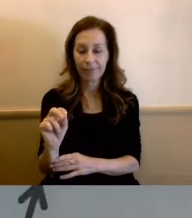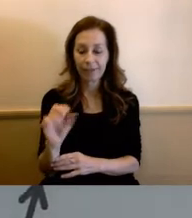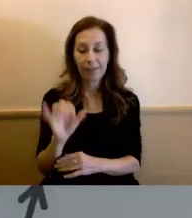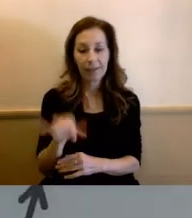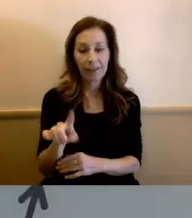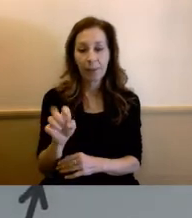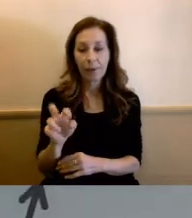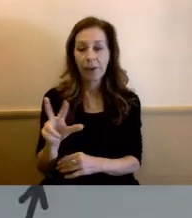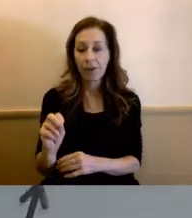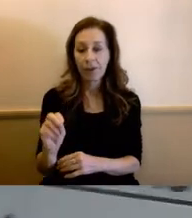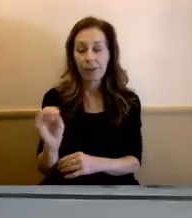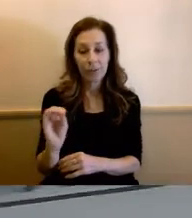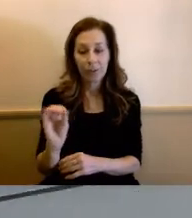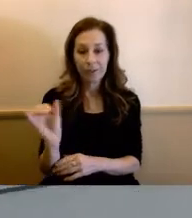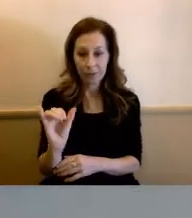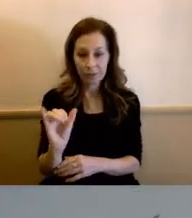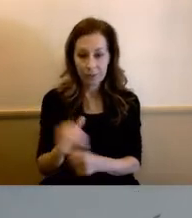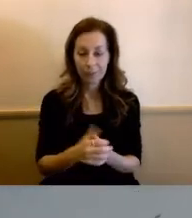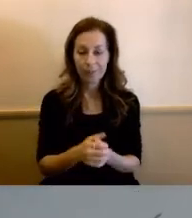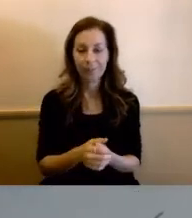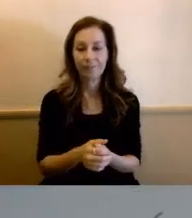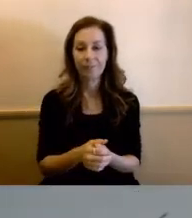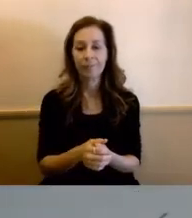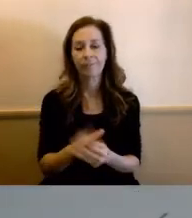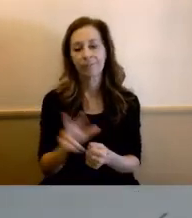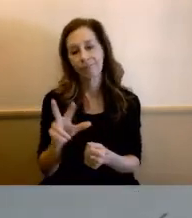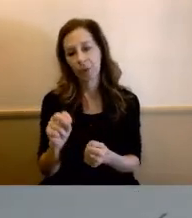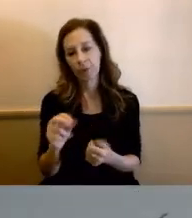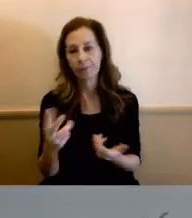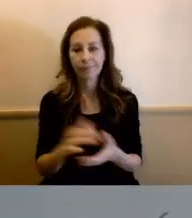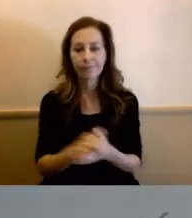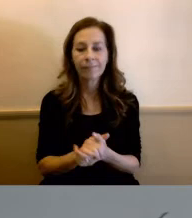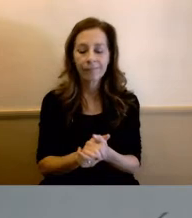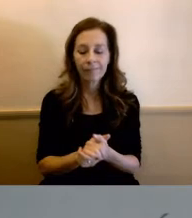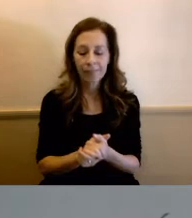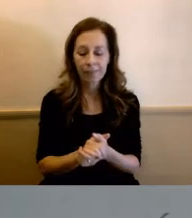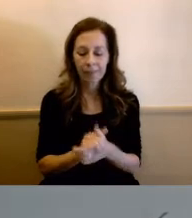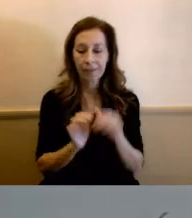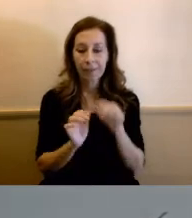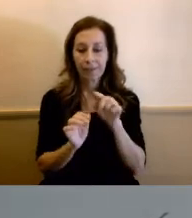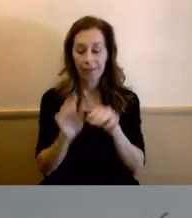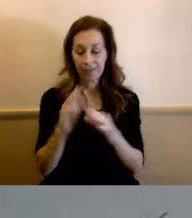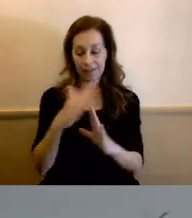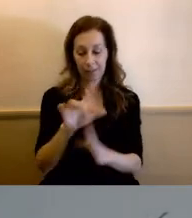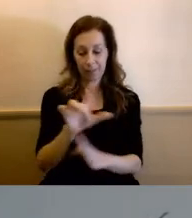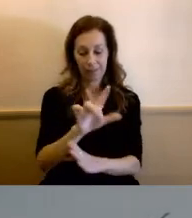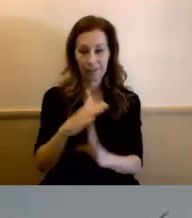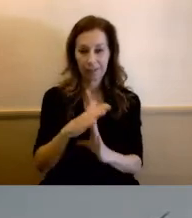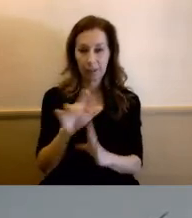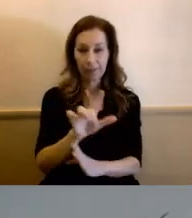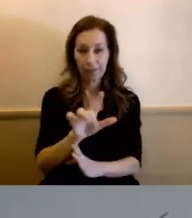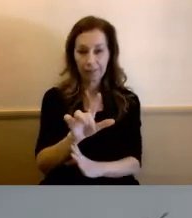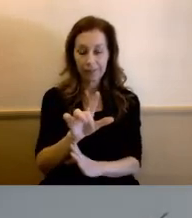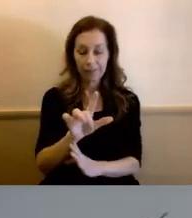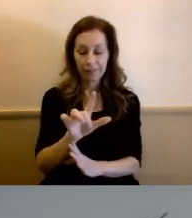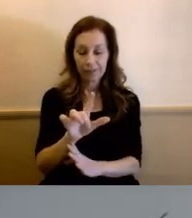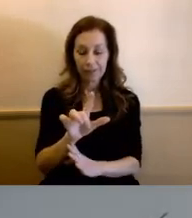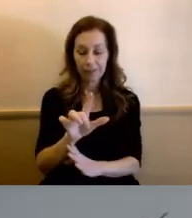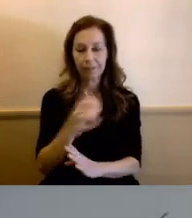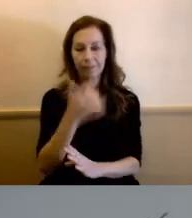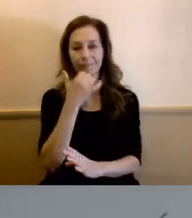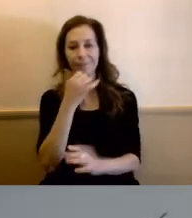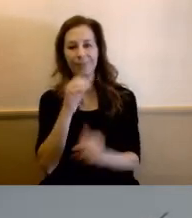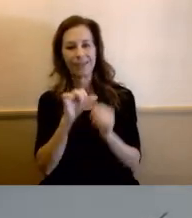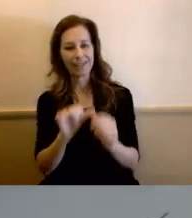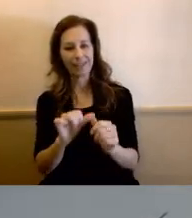well, so 30. So if I look over here, top left, top left. Ooh, I keep doing it when the